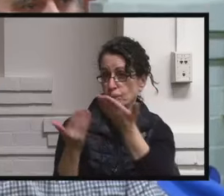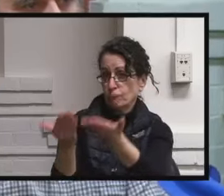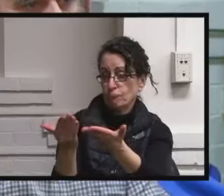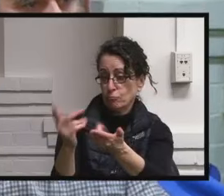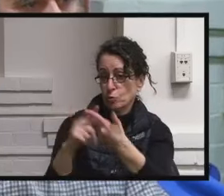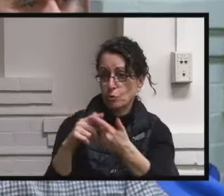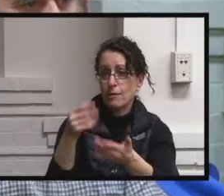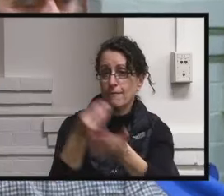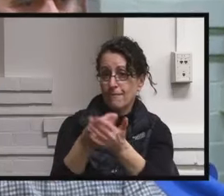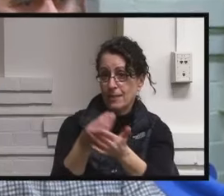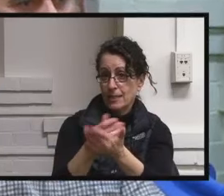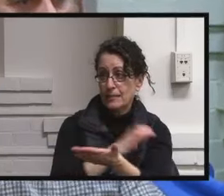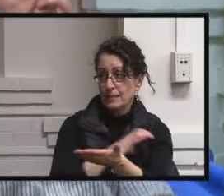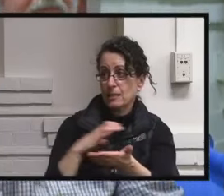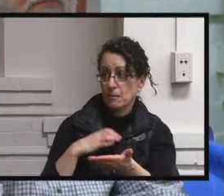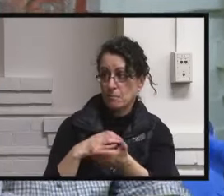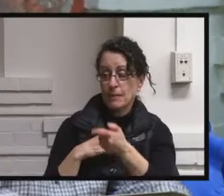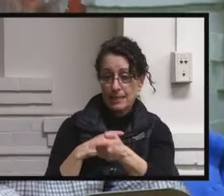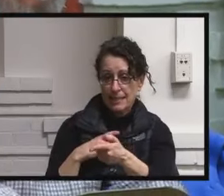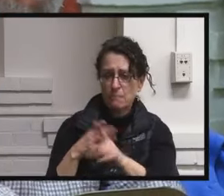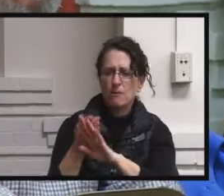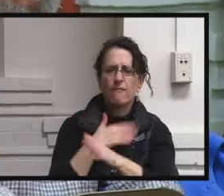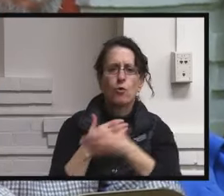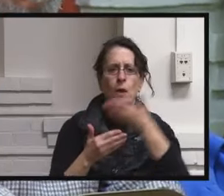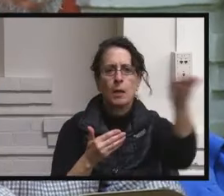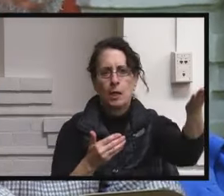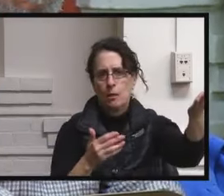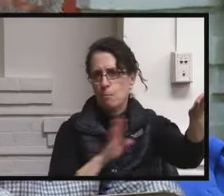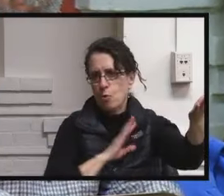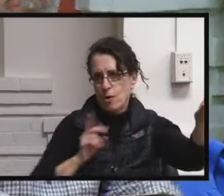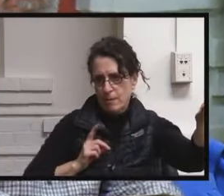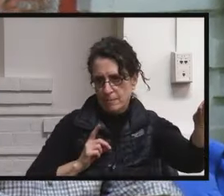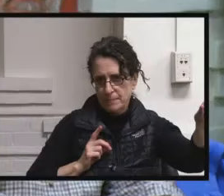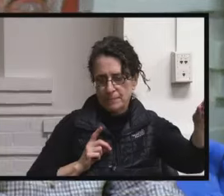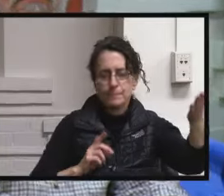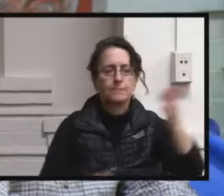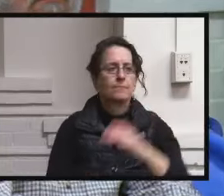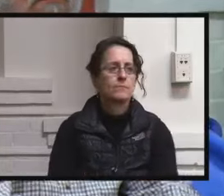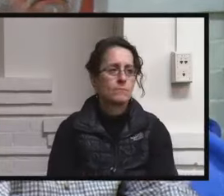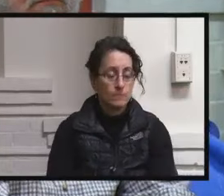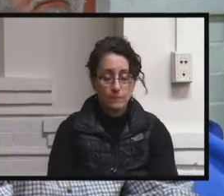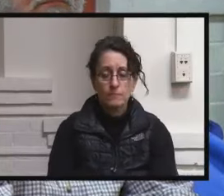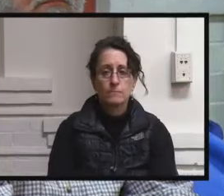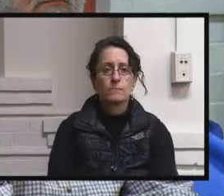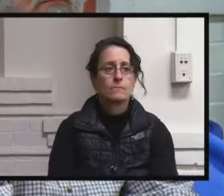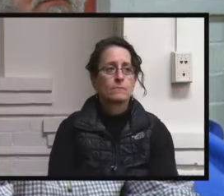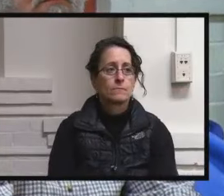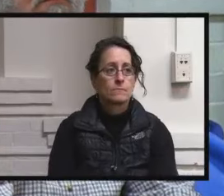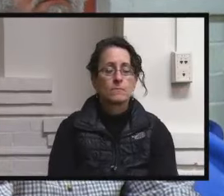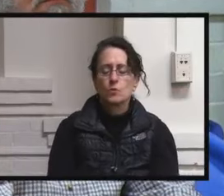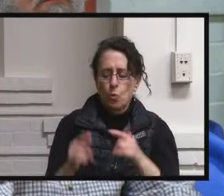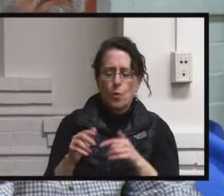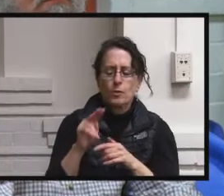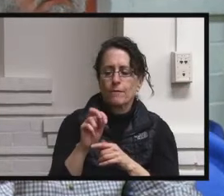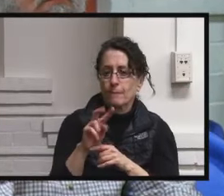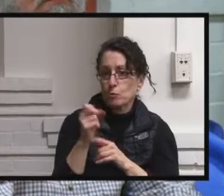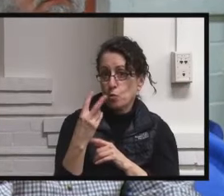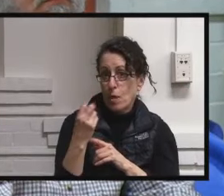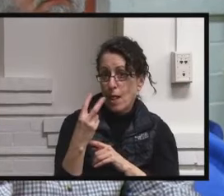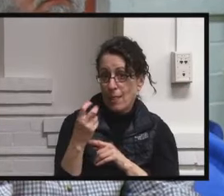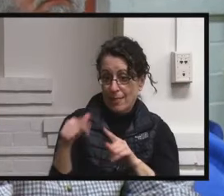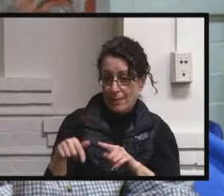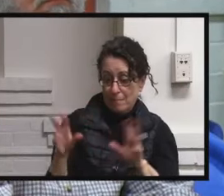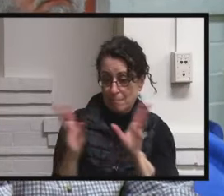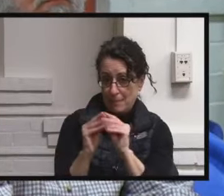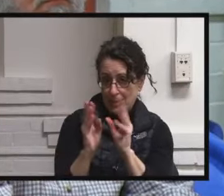tweaking before the board meeting on the 12th. We spent most of that finance committee meeting on the 12th refining